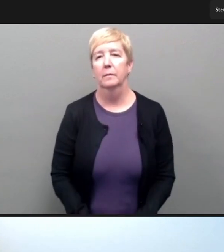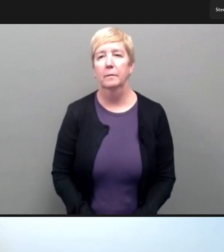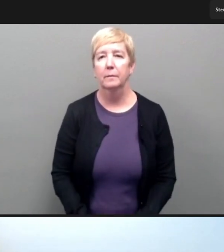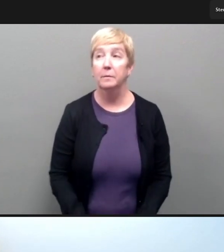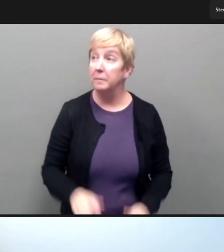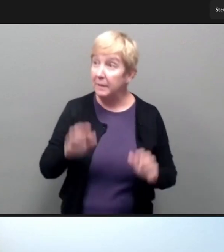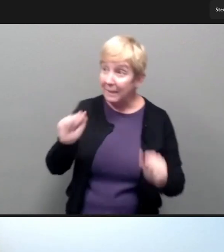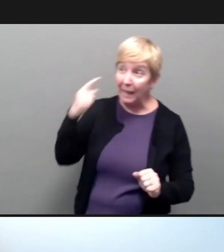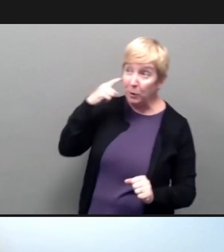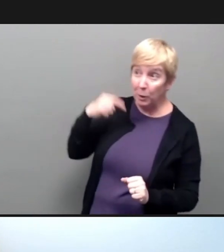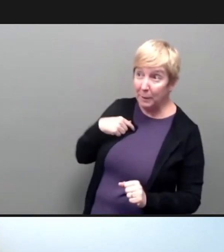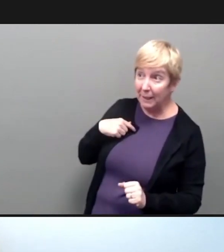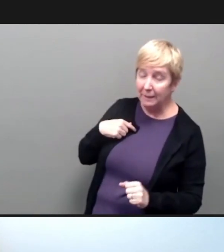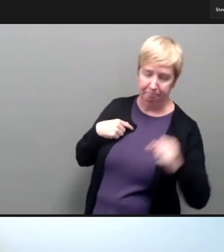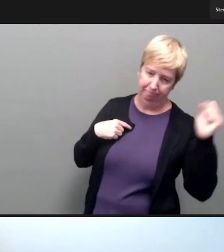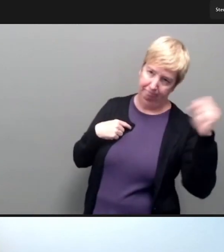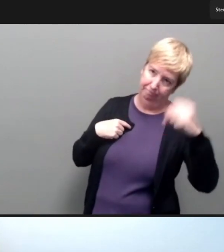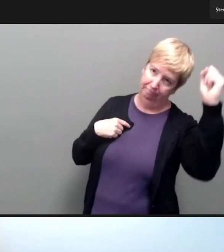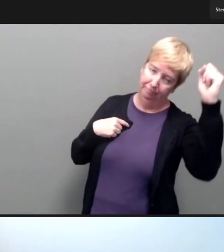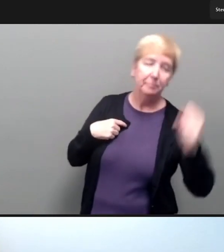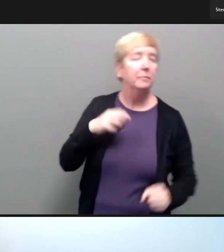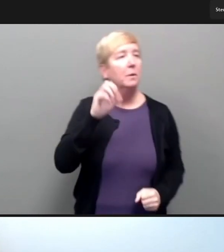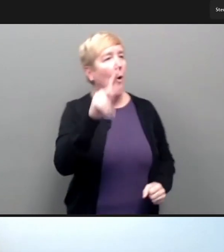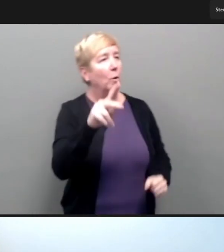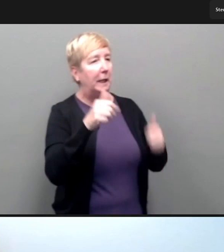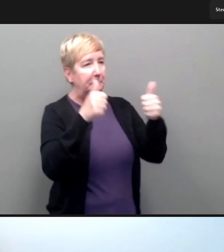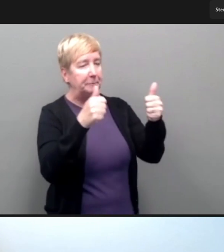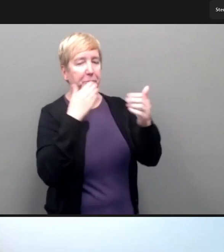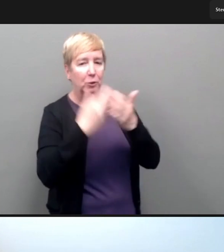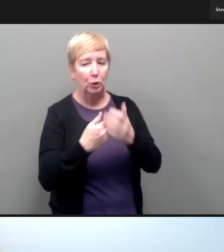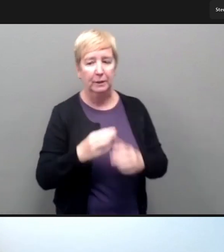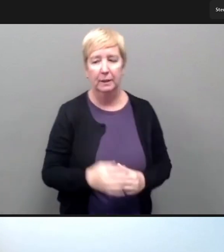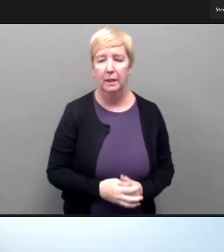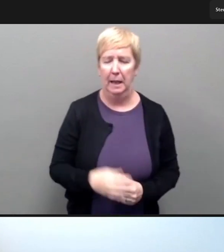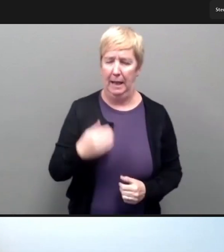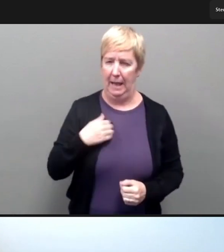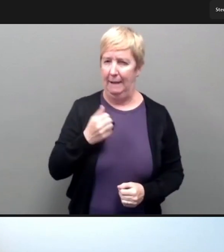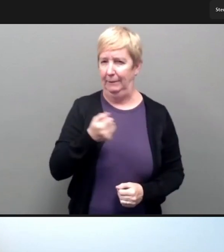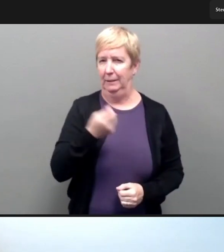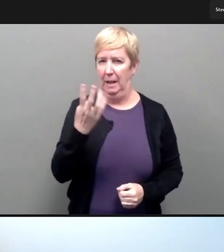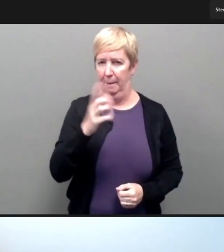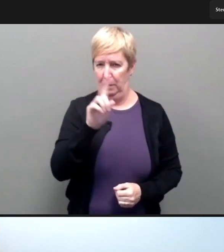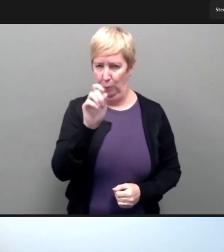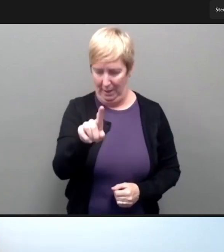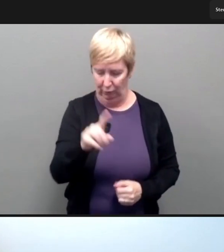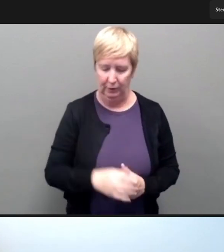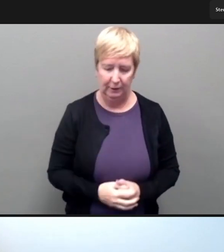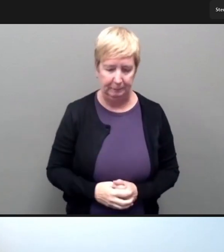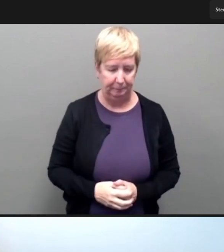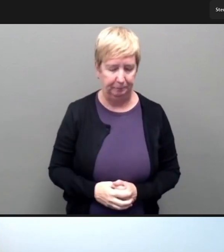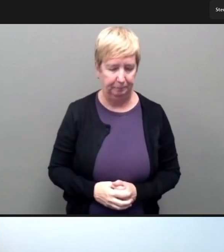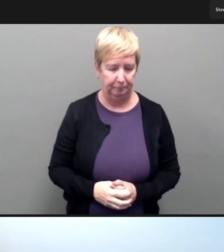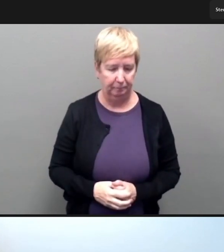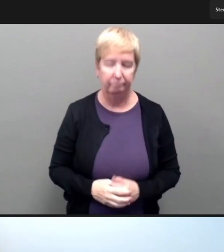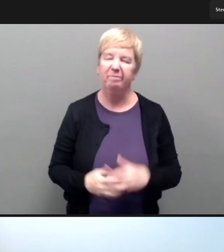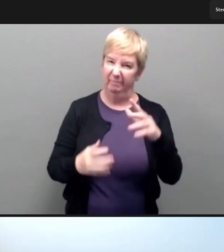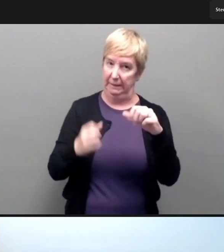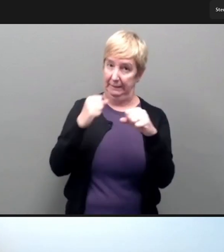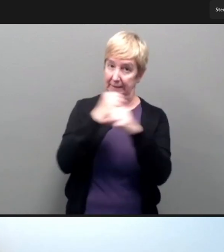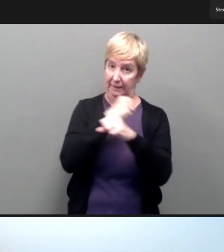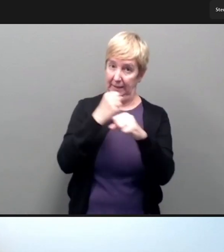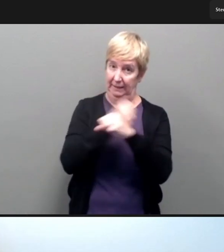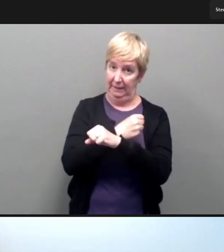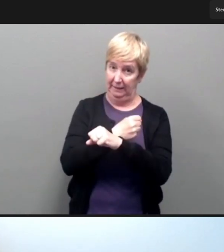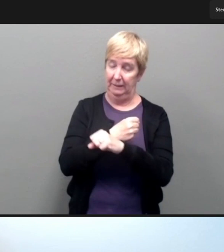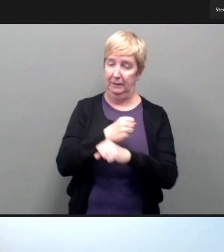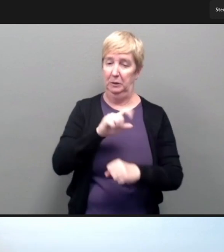All right, can you hear me now? Yes, sir. Okay, very good. I had a couple of questions. These are statistical questions I've got